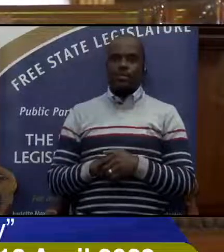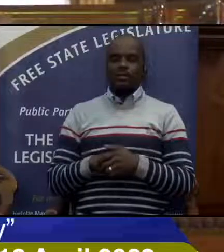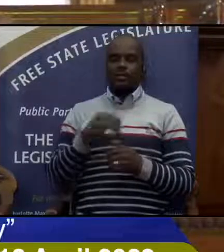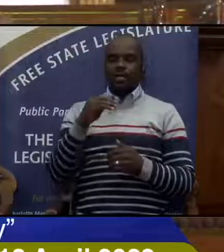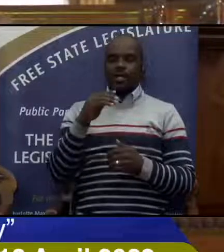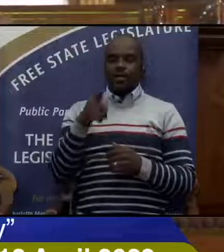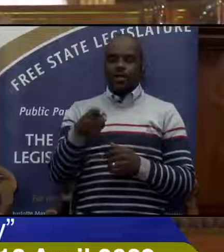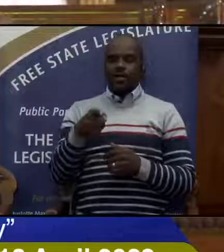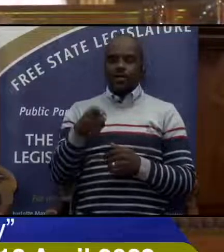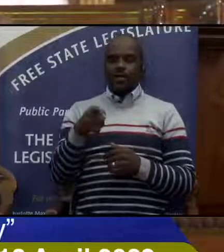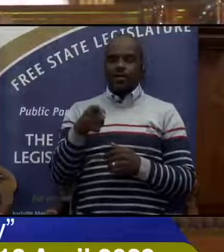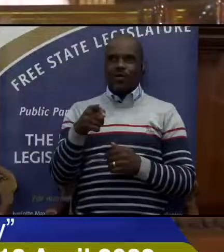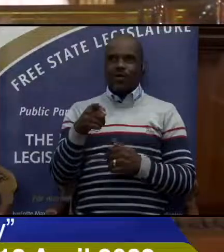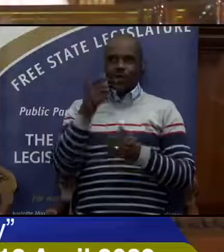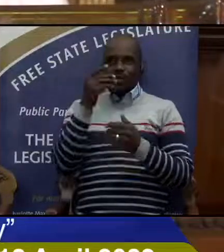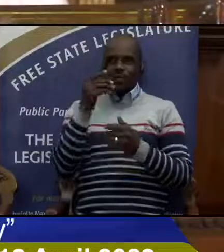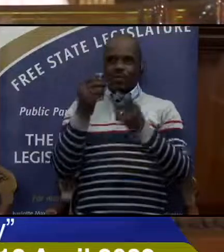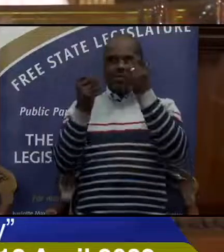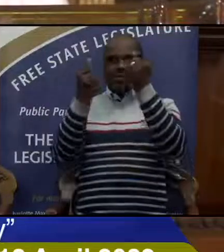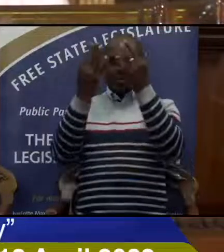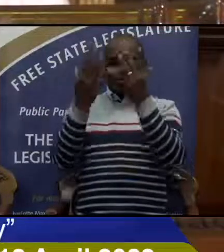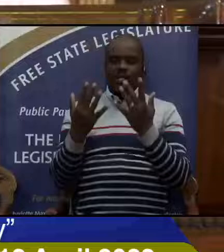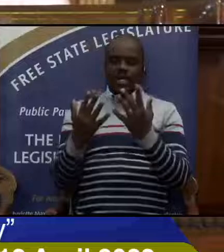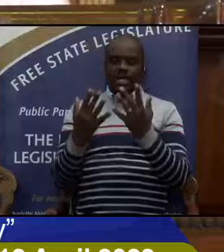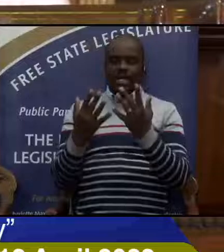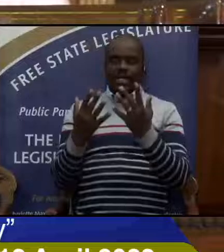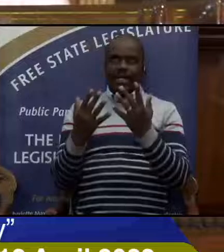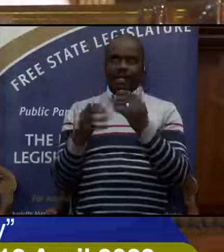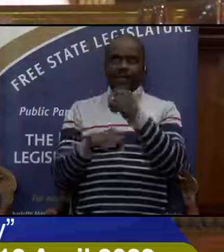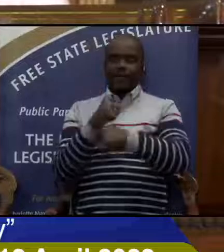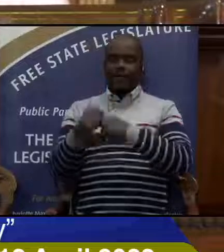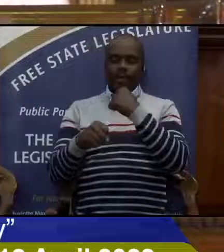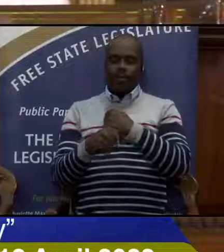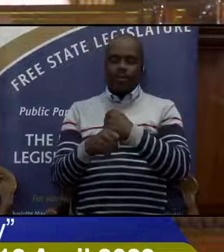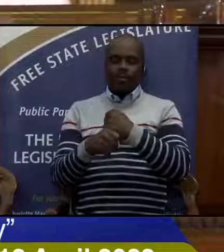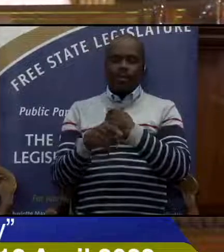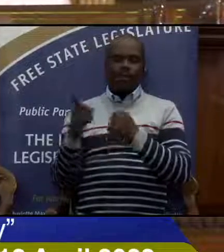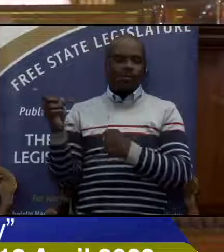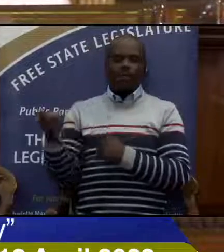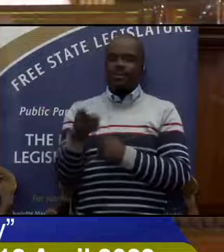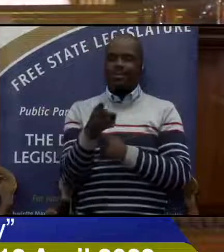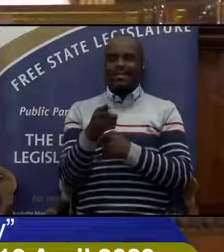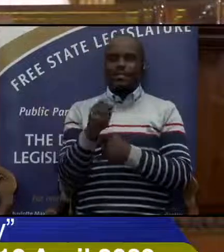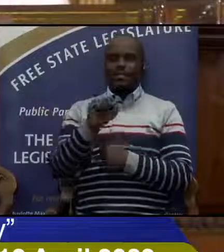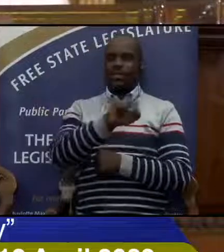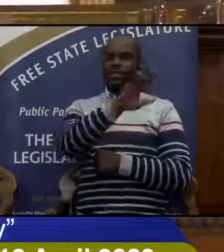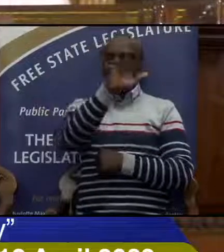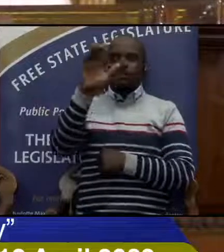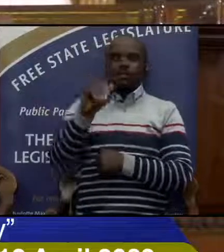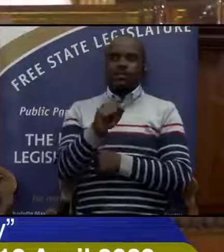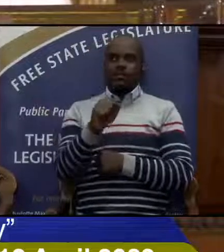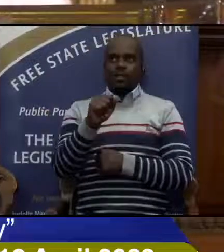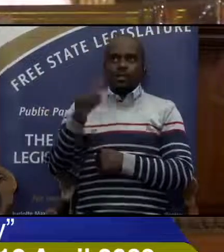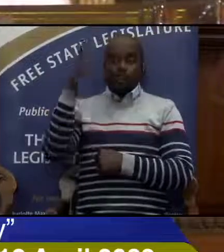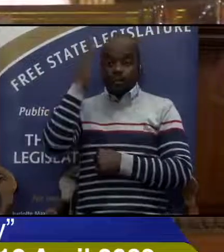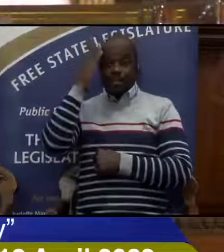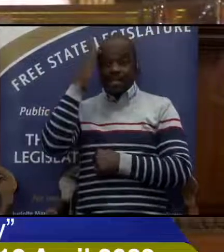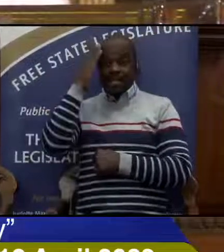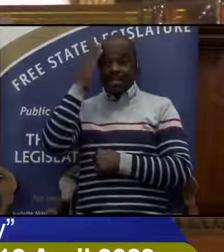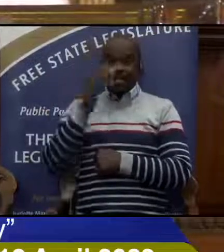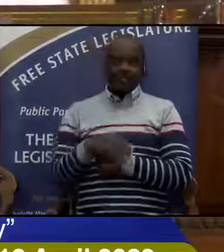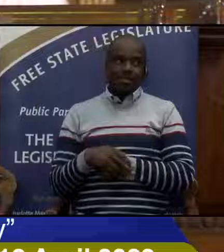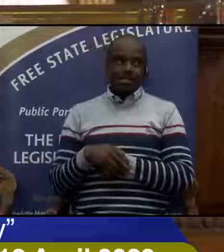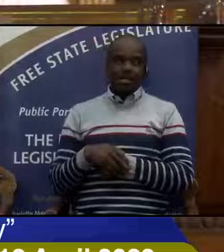which many in the country who know the cruel wrath of